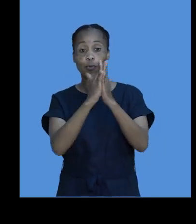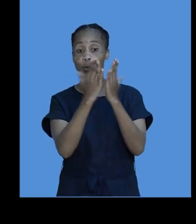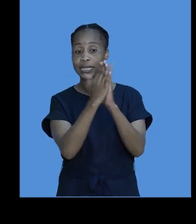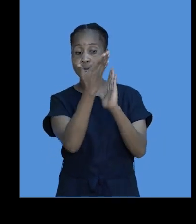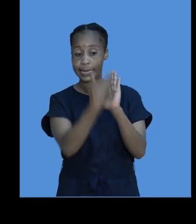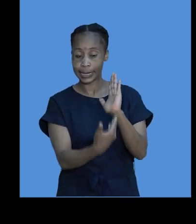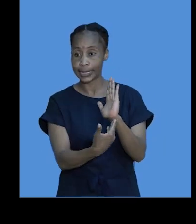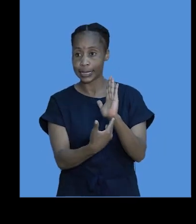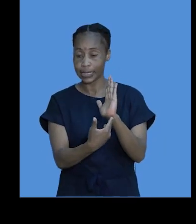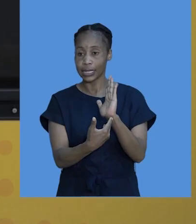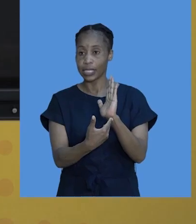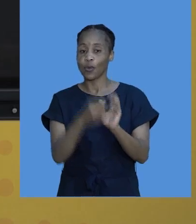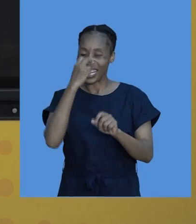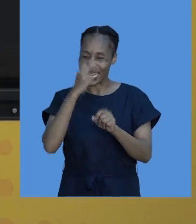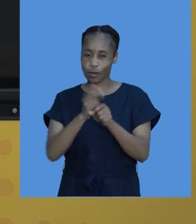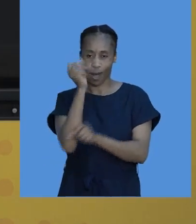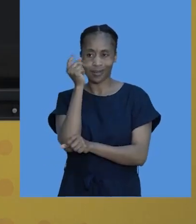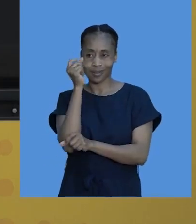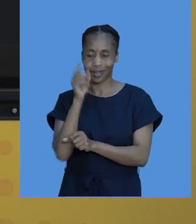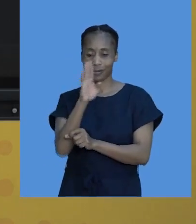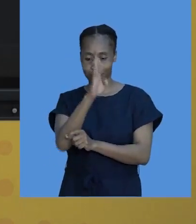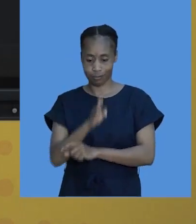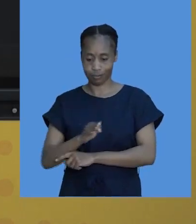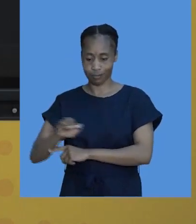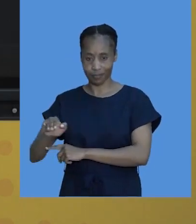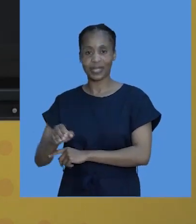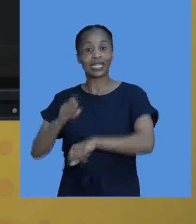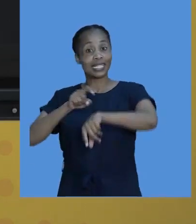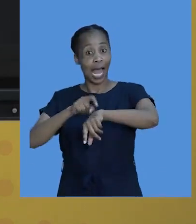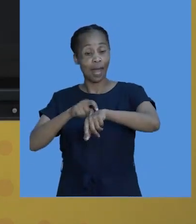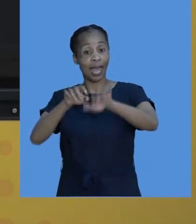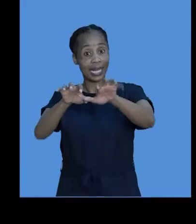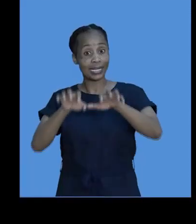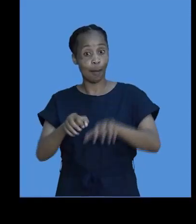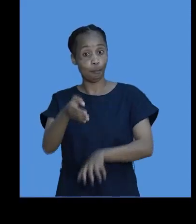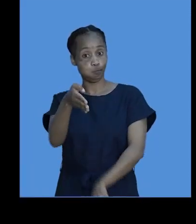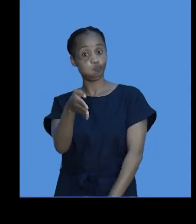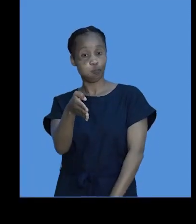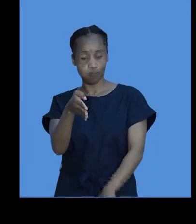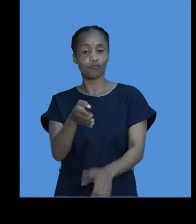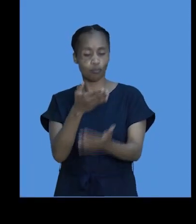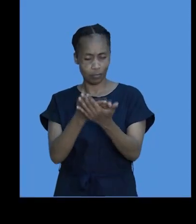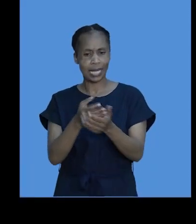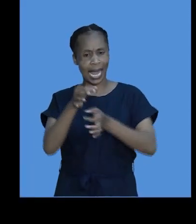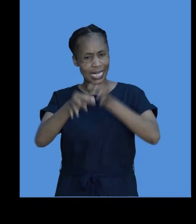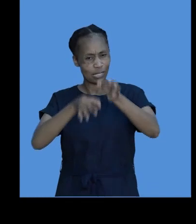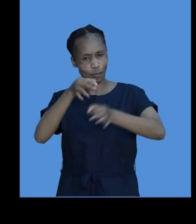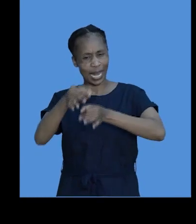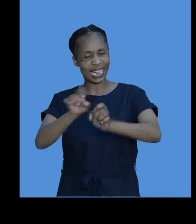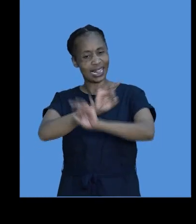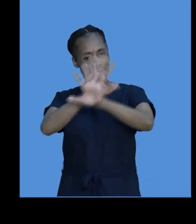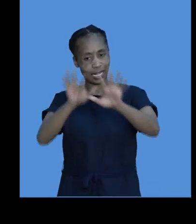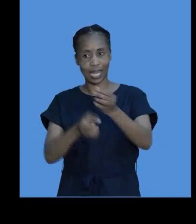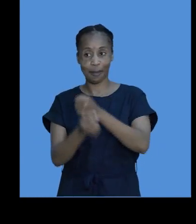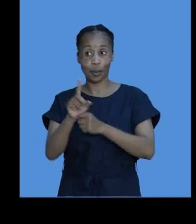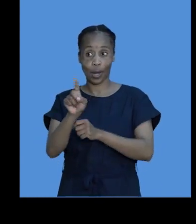at your prescribed textbooks. Let them make you be familiar with this graph so that should it come in the exam, you are able